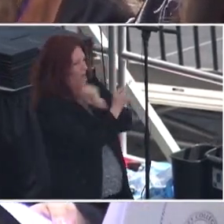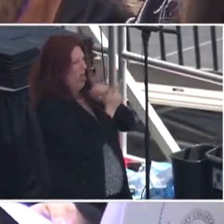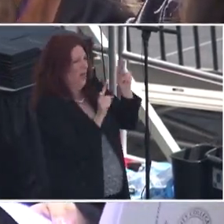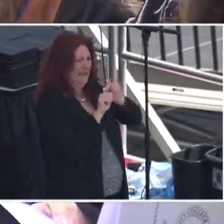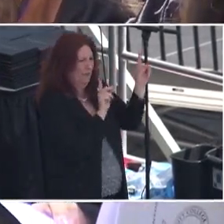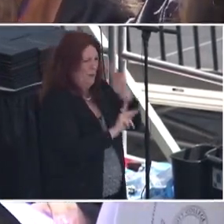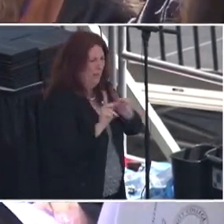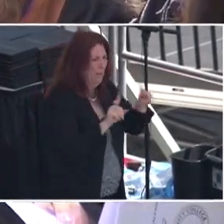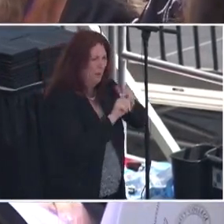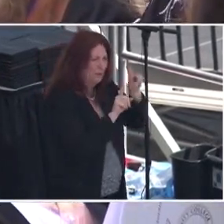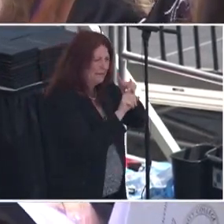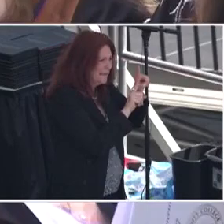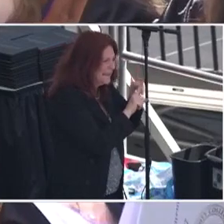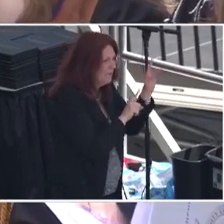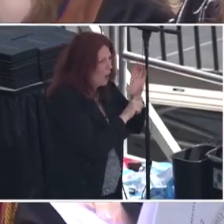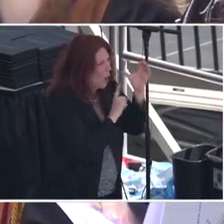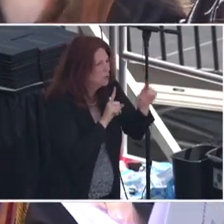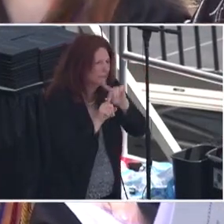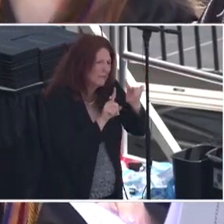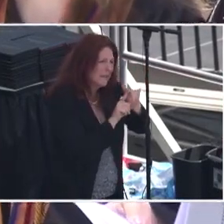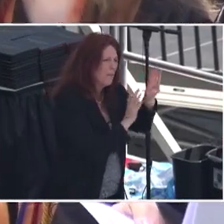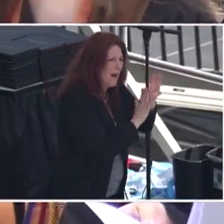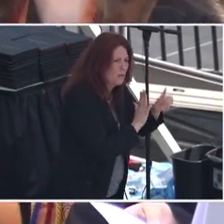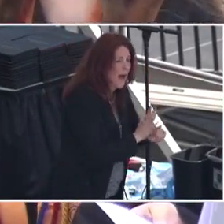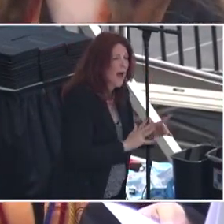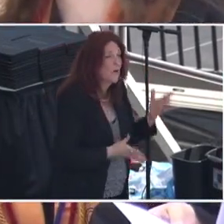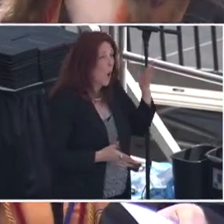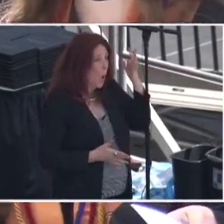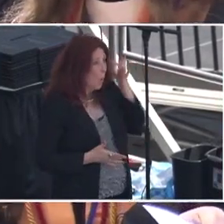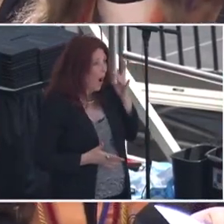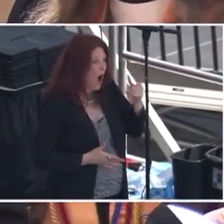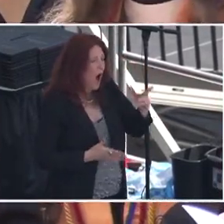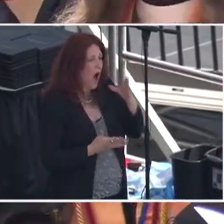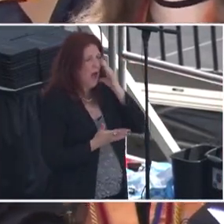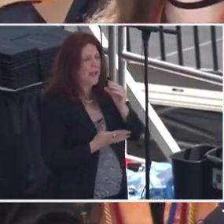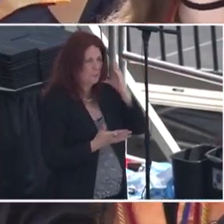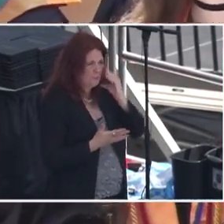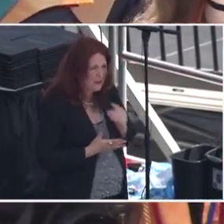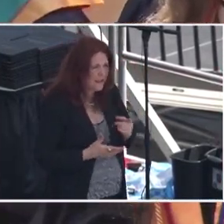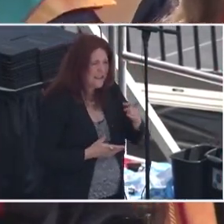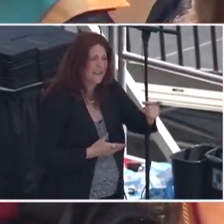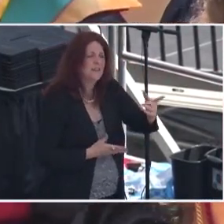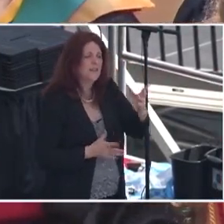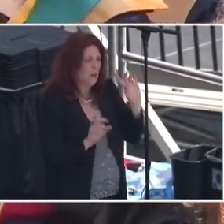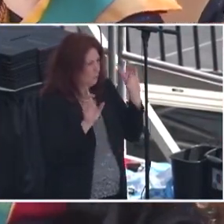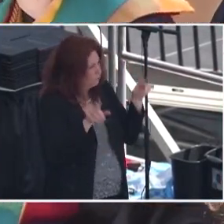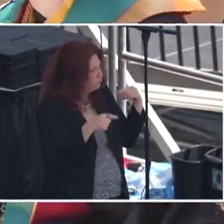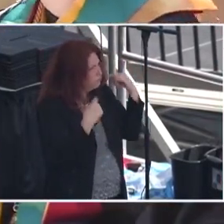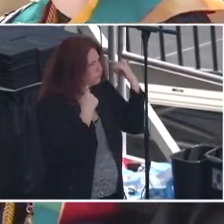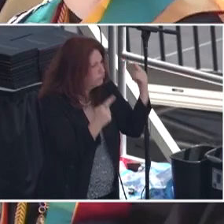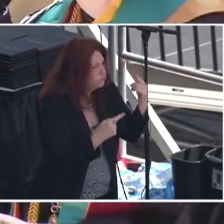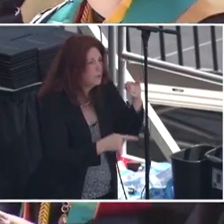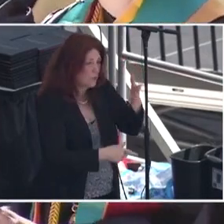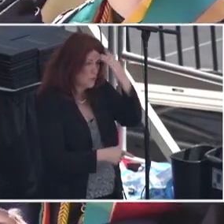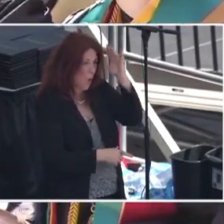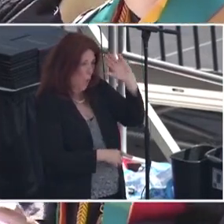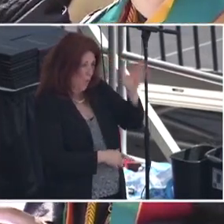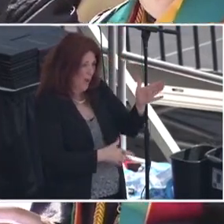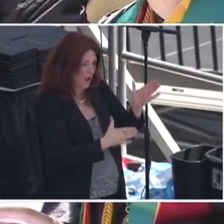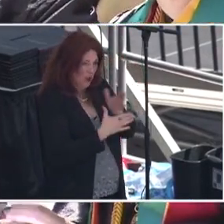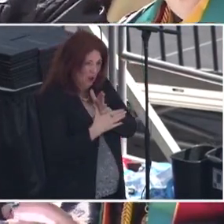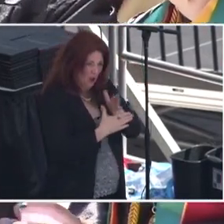the differences that have shaped who you are and who you become, you are all sharing something